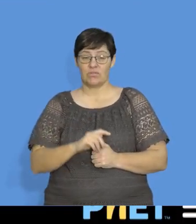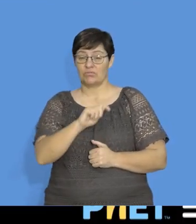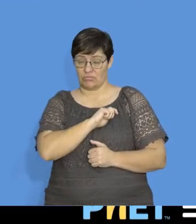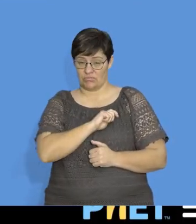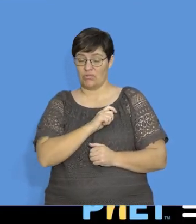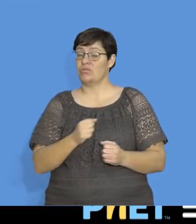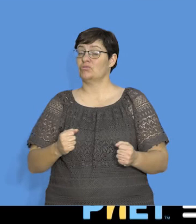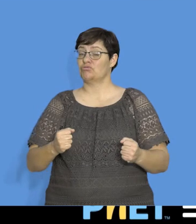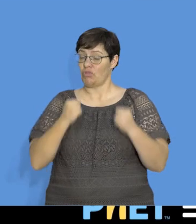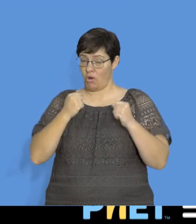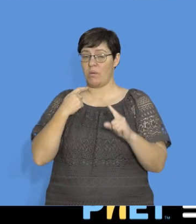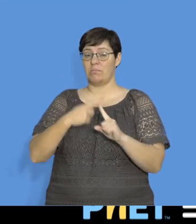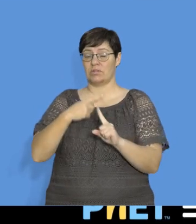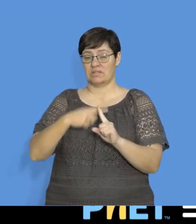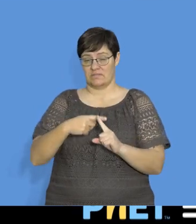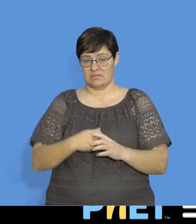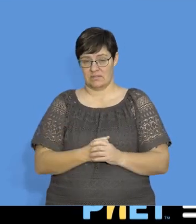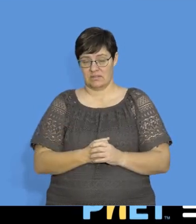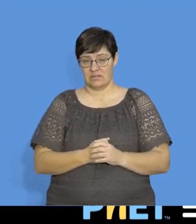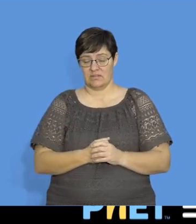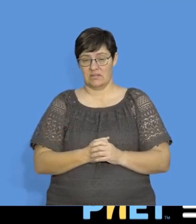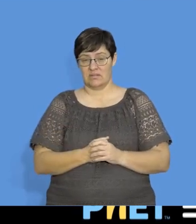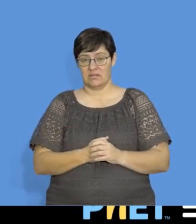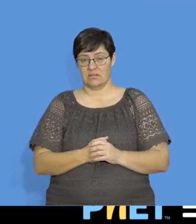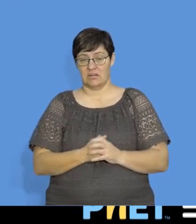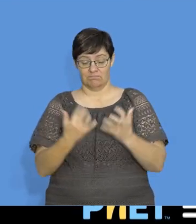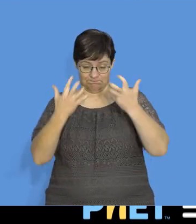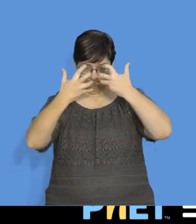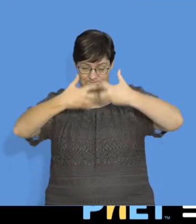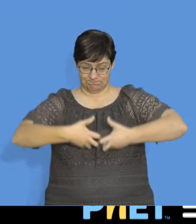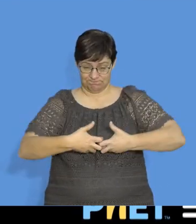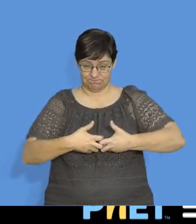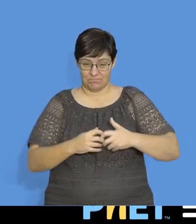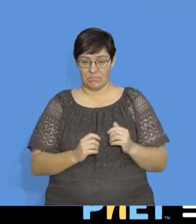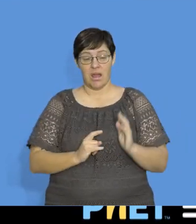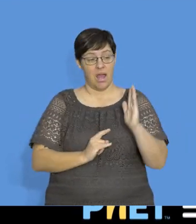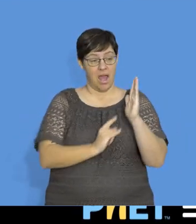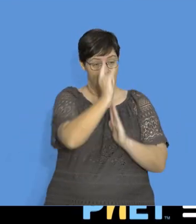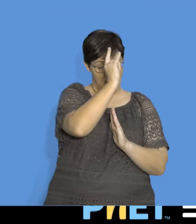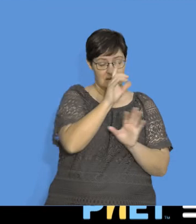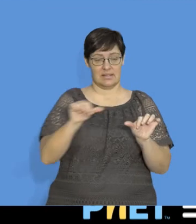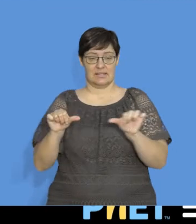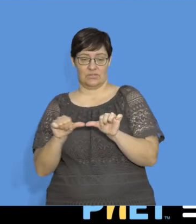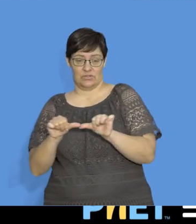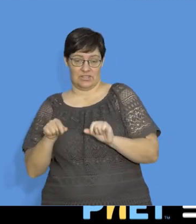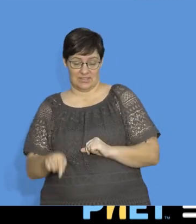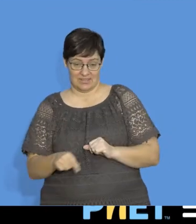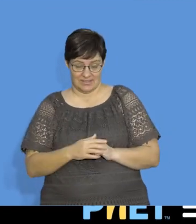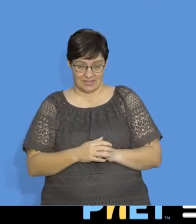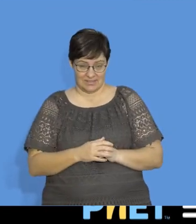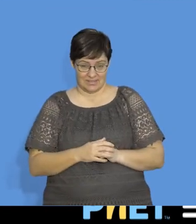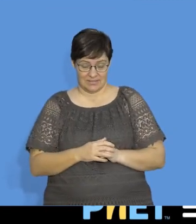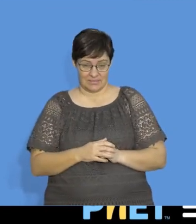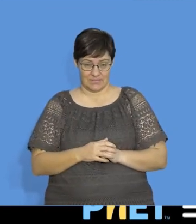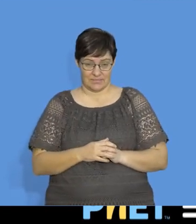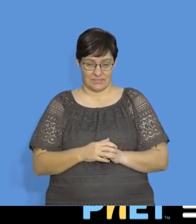actually strong positive association between the height and the shoe size. Okay, does